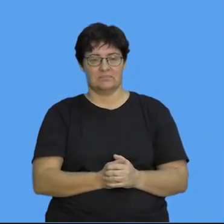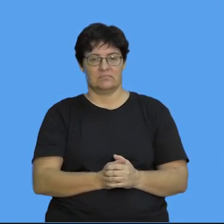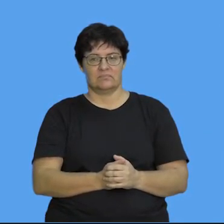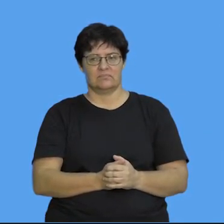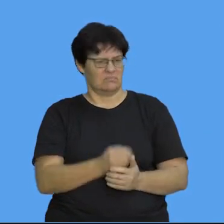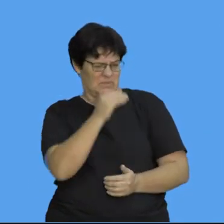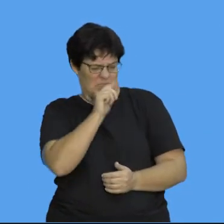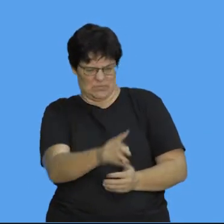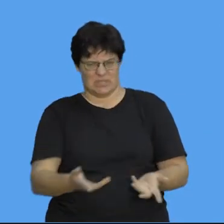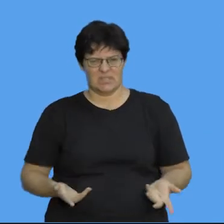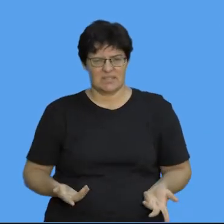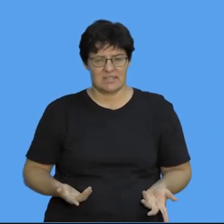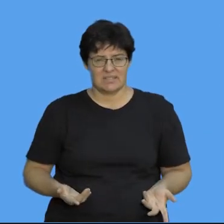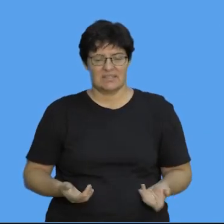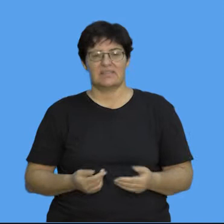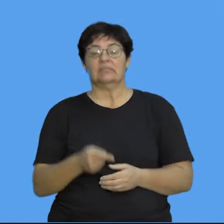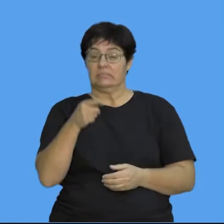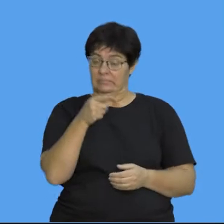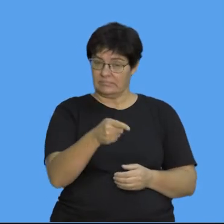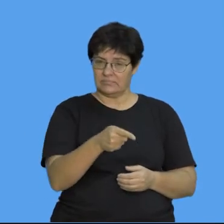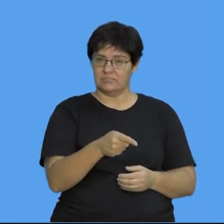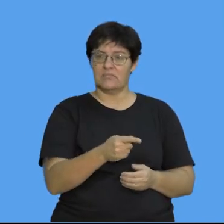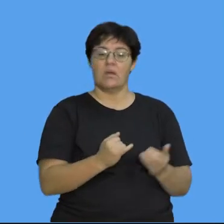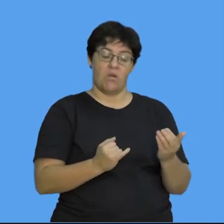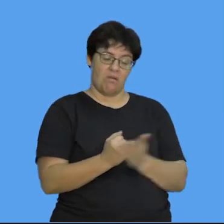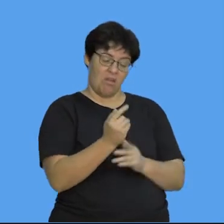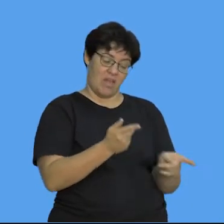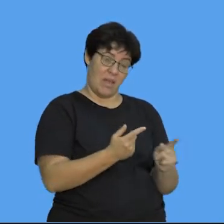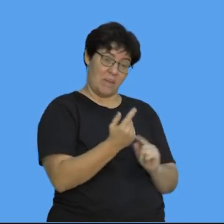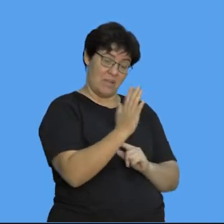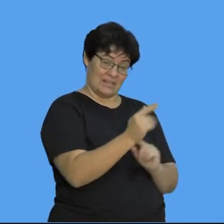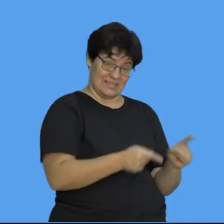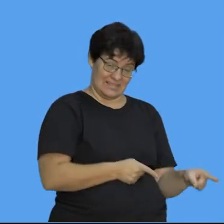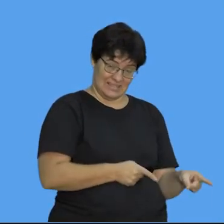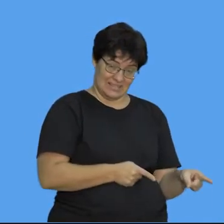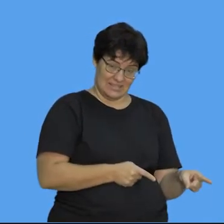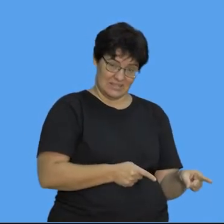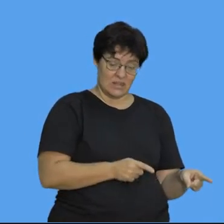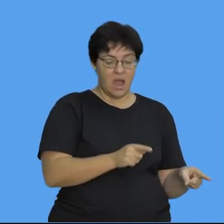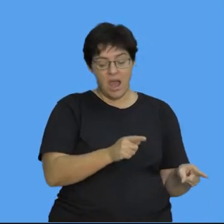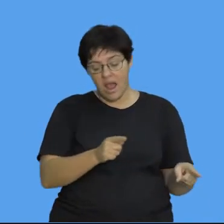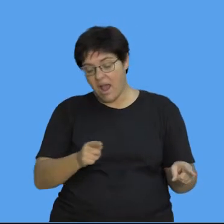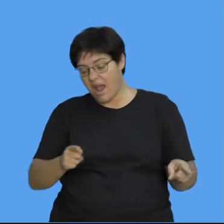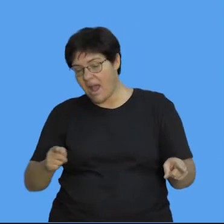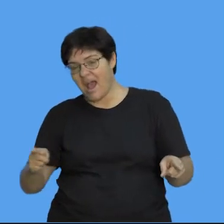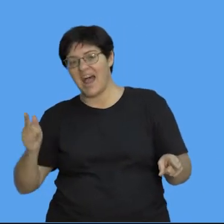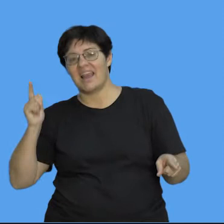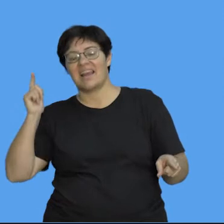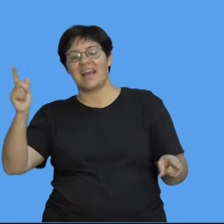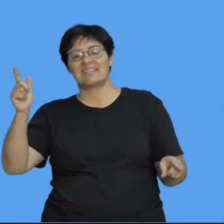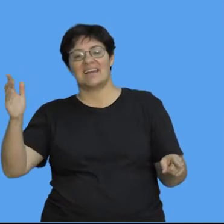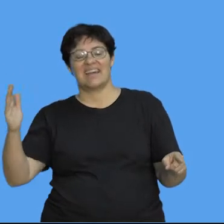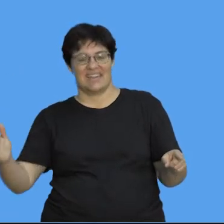So what do I mean by that? These would be your earlier plants, and these would